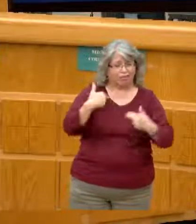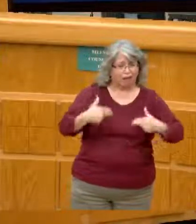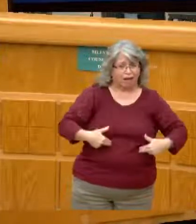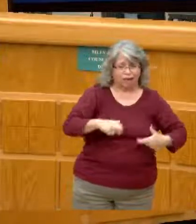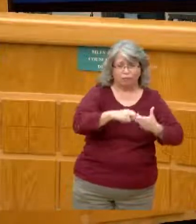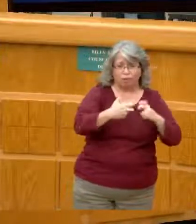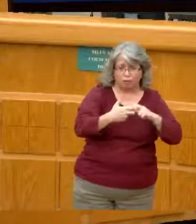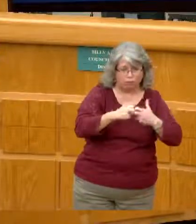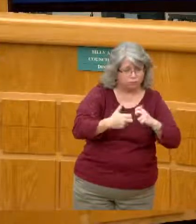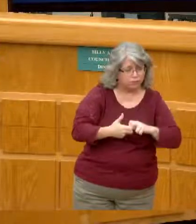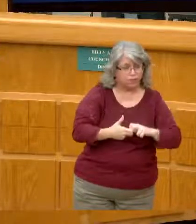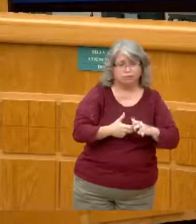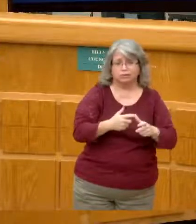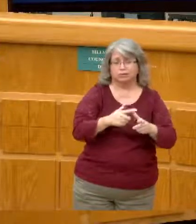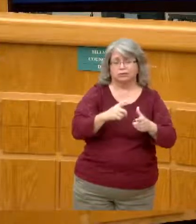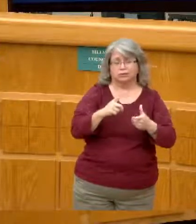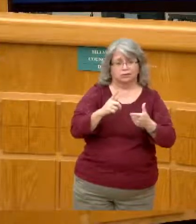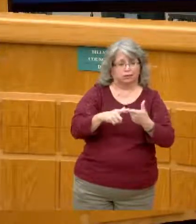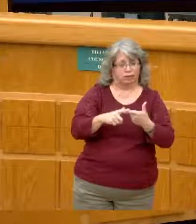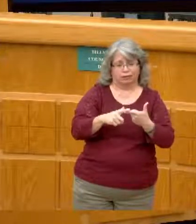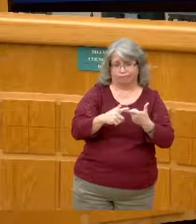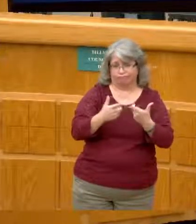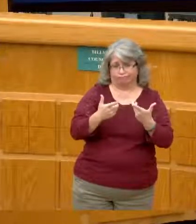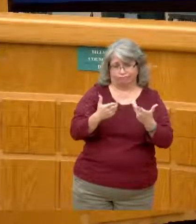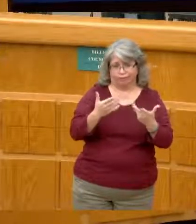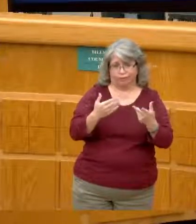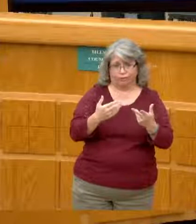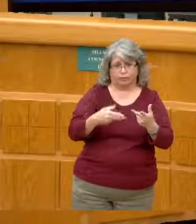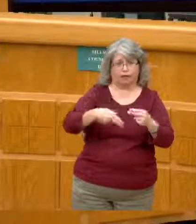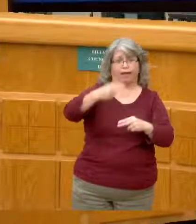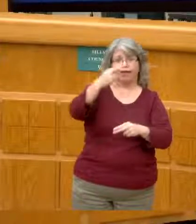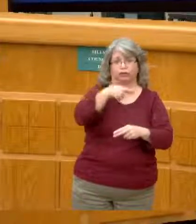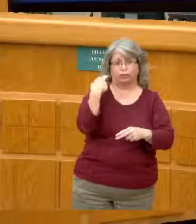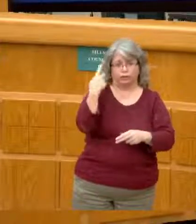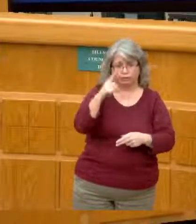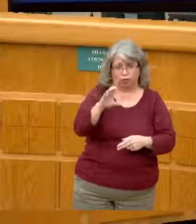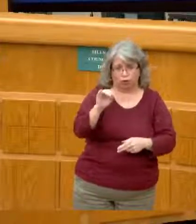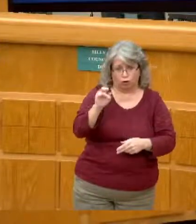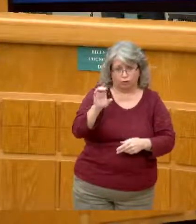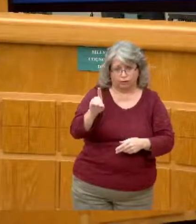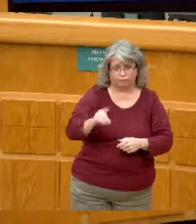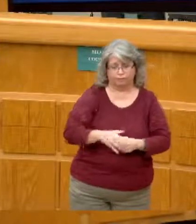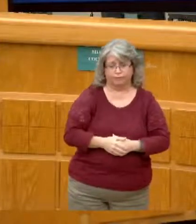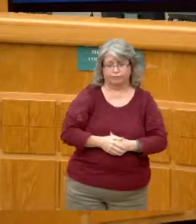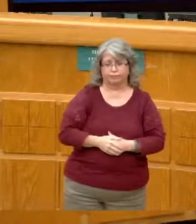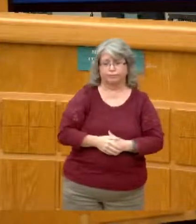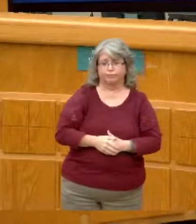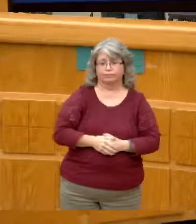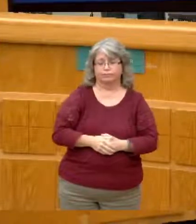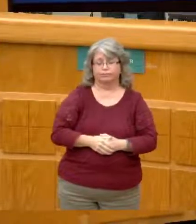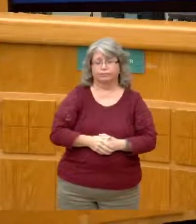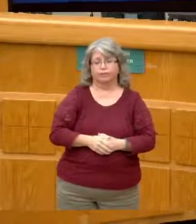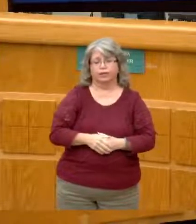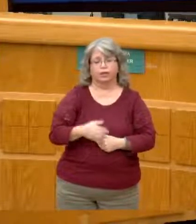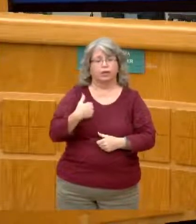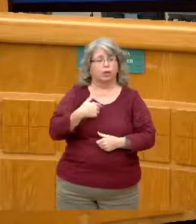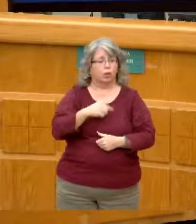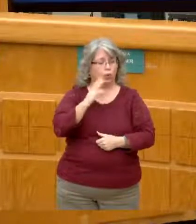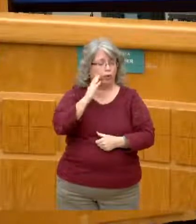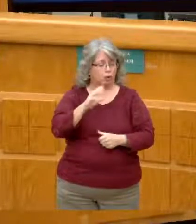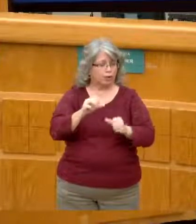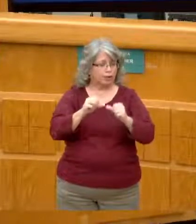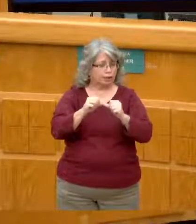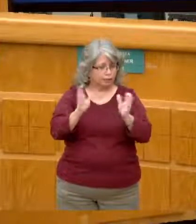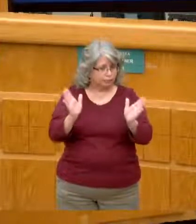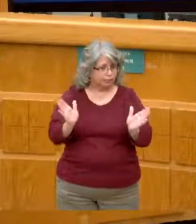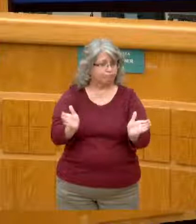forbid a death. Next slide. So we will continue to push a lot of our vaccinations,